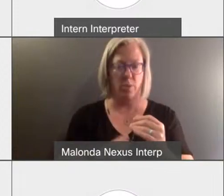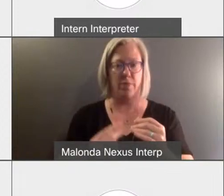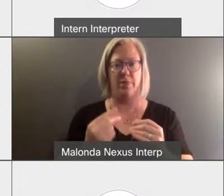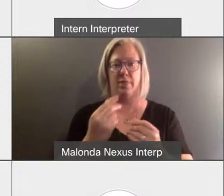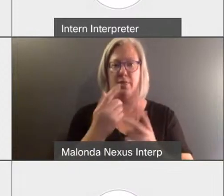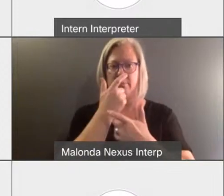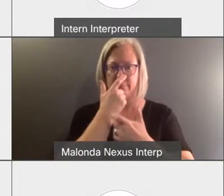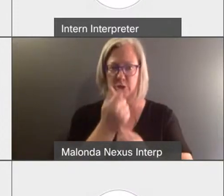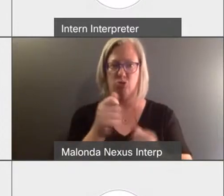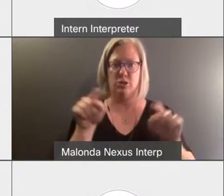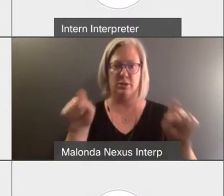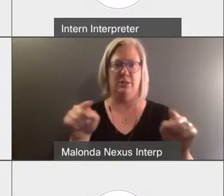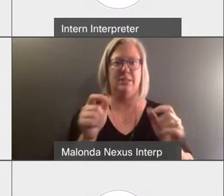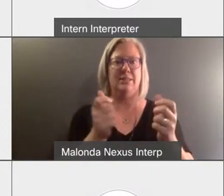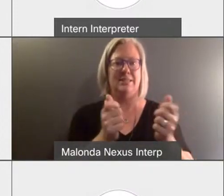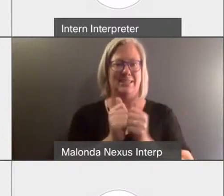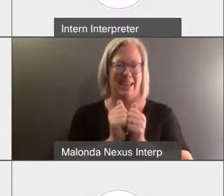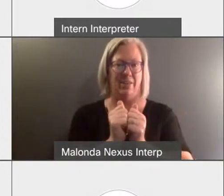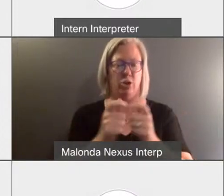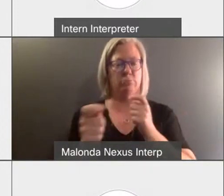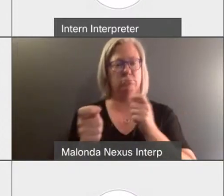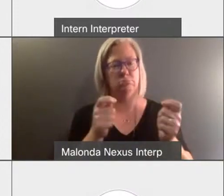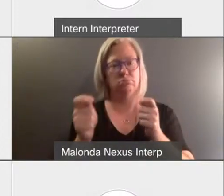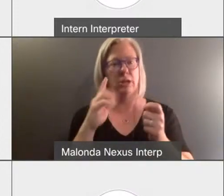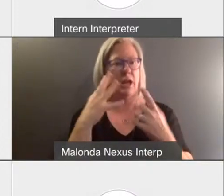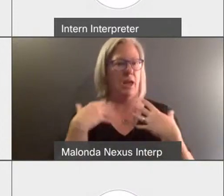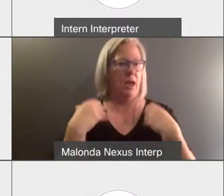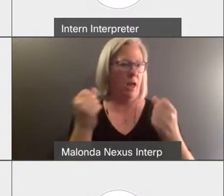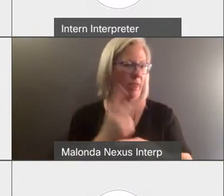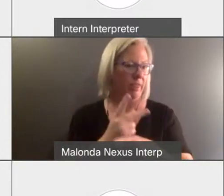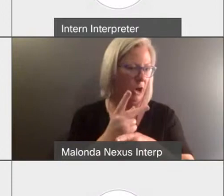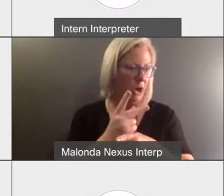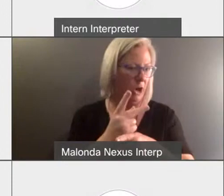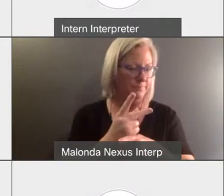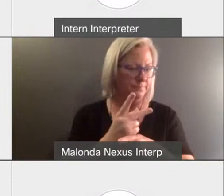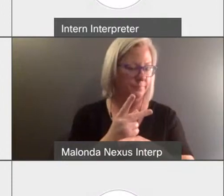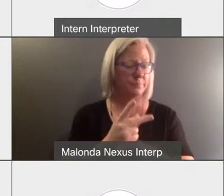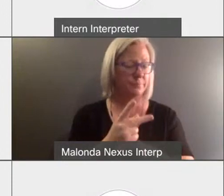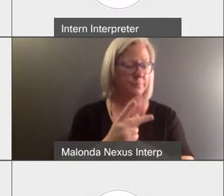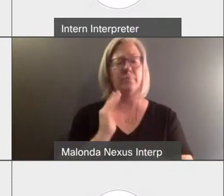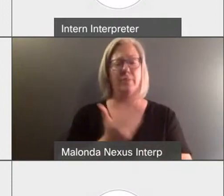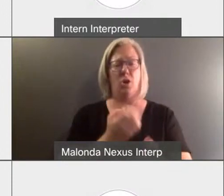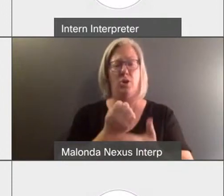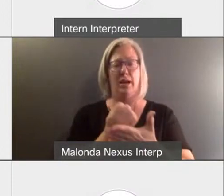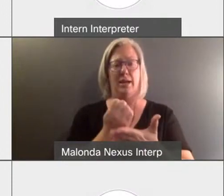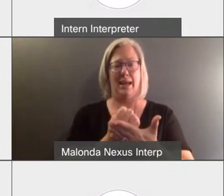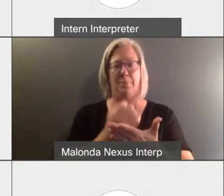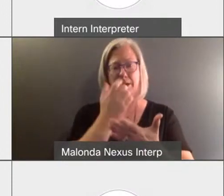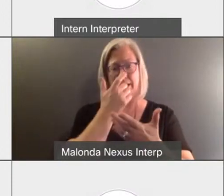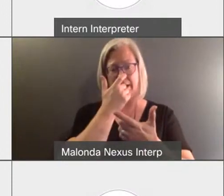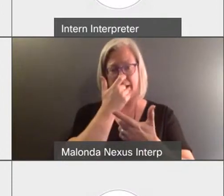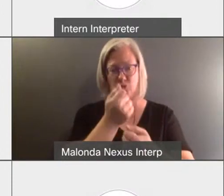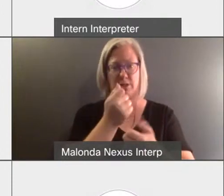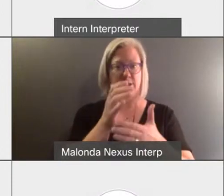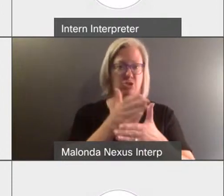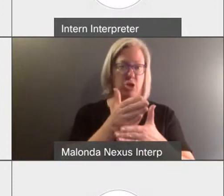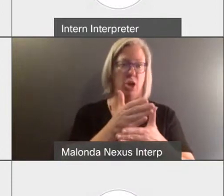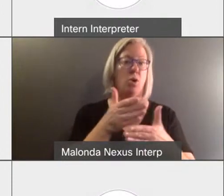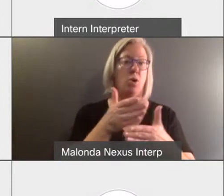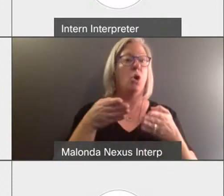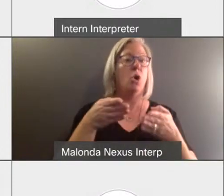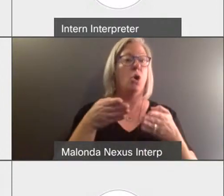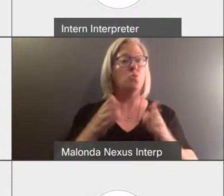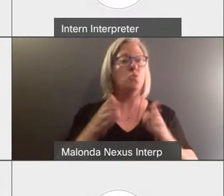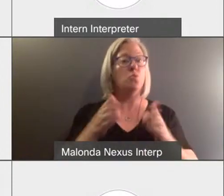interests together, governing healthcare, other social interests. Our economic interests that we share, roads,